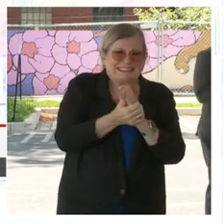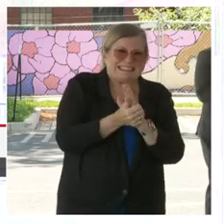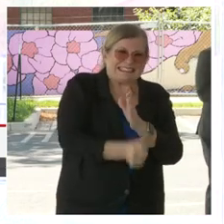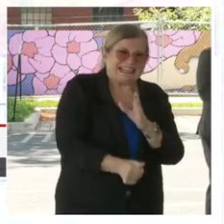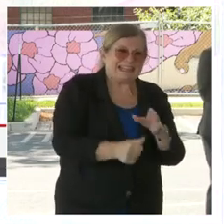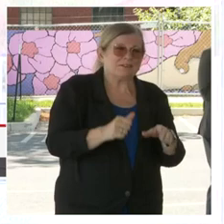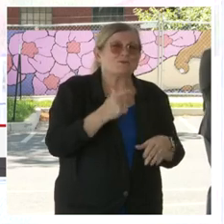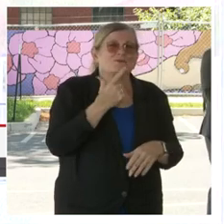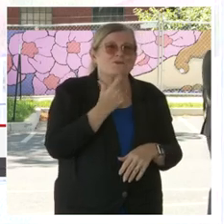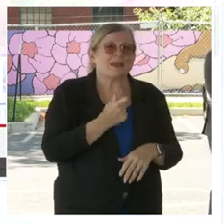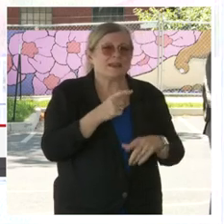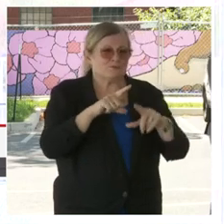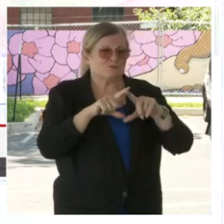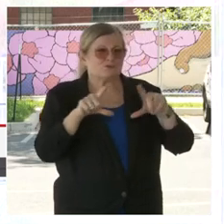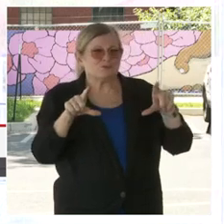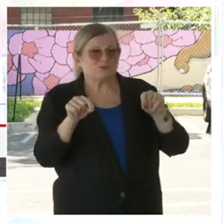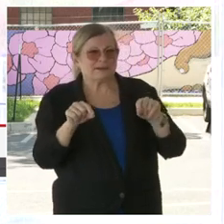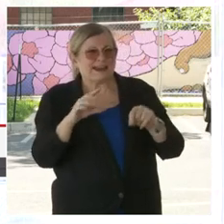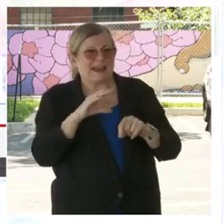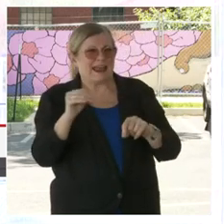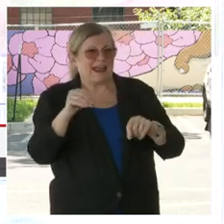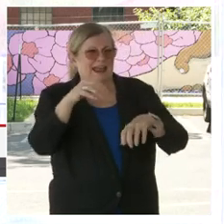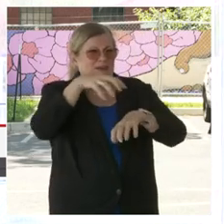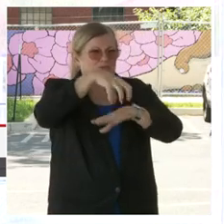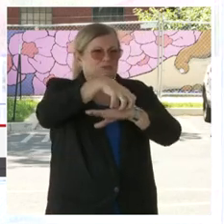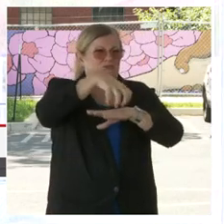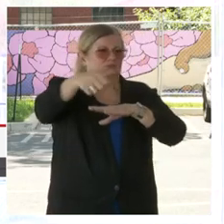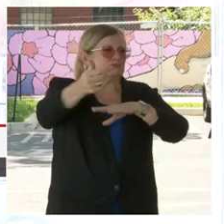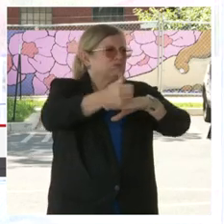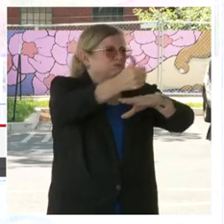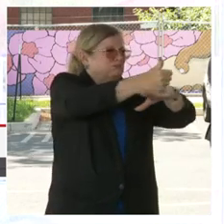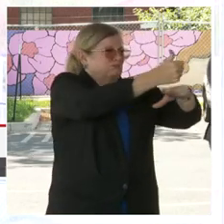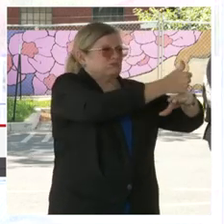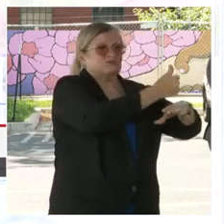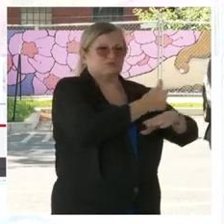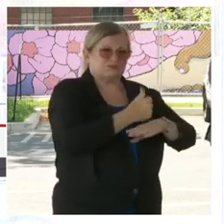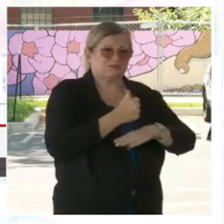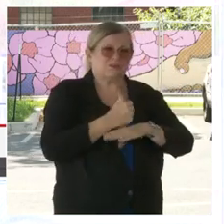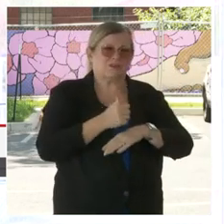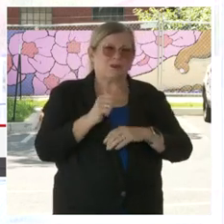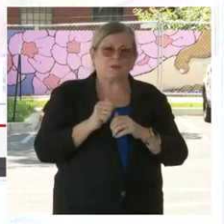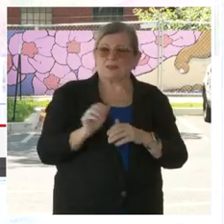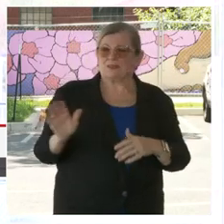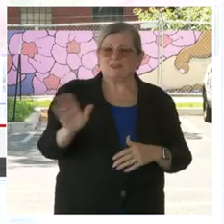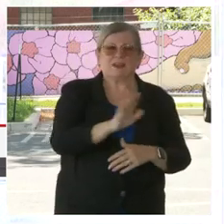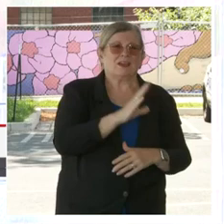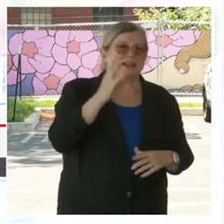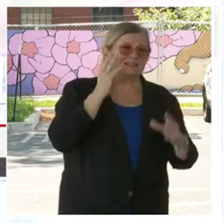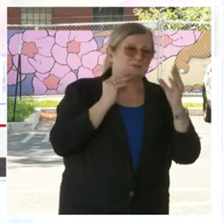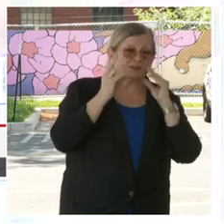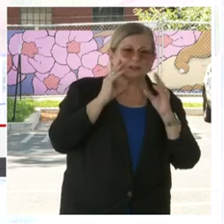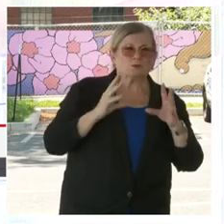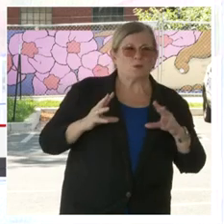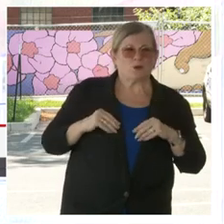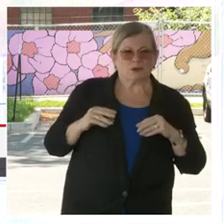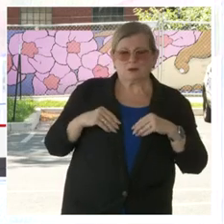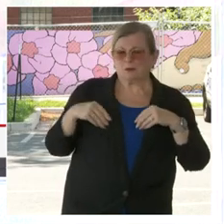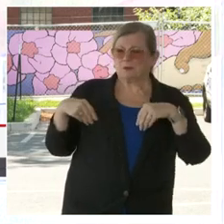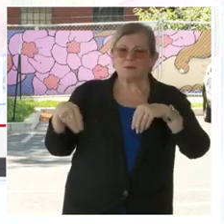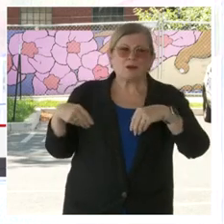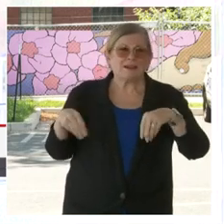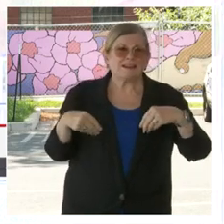retail establishments, allowing them to have experience associated with ownership, marketing, and above all, a